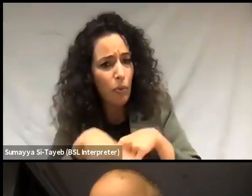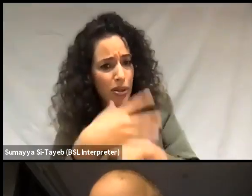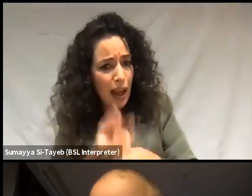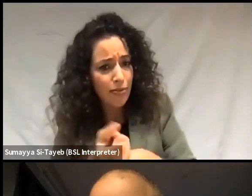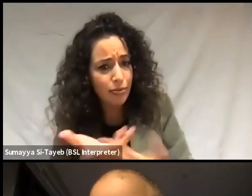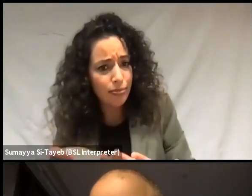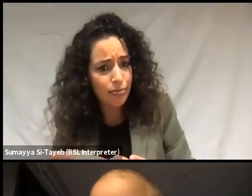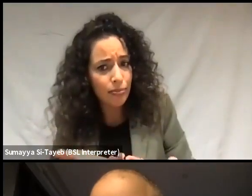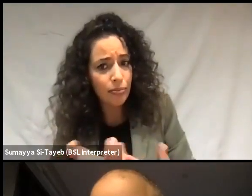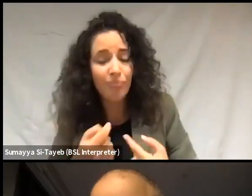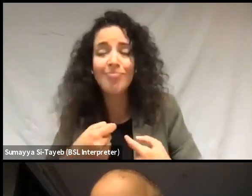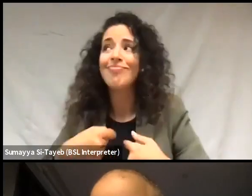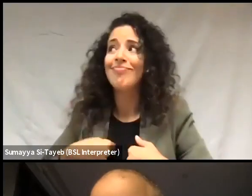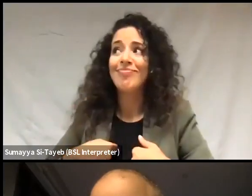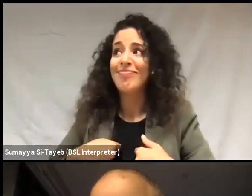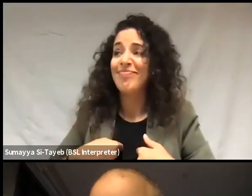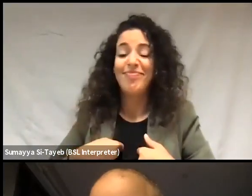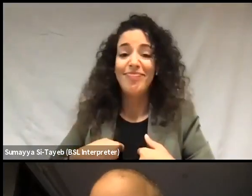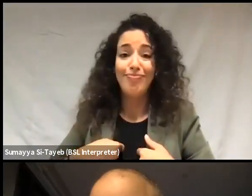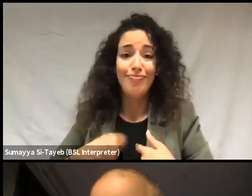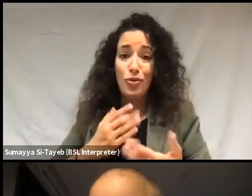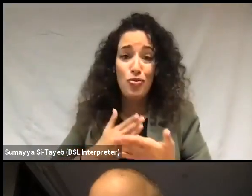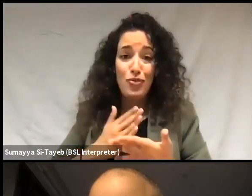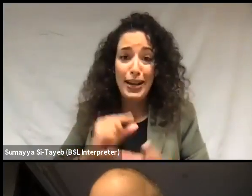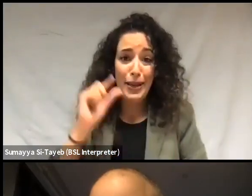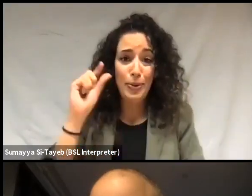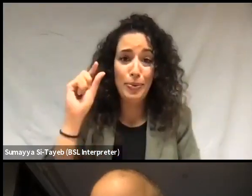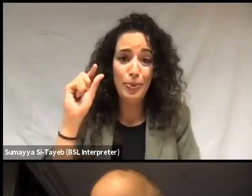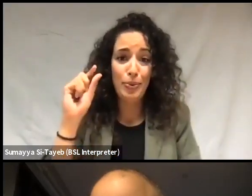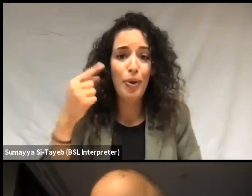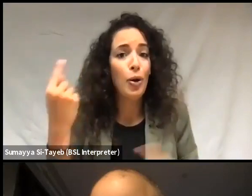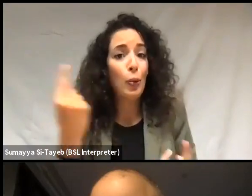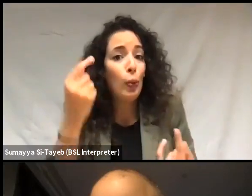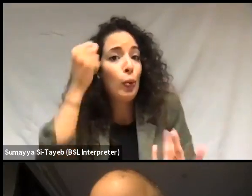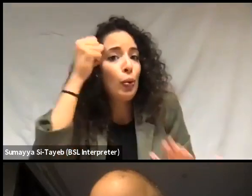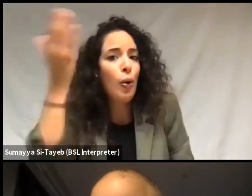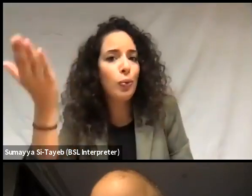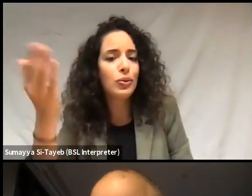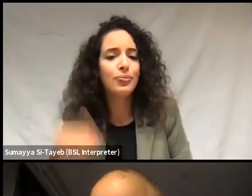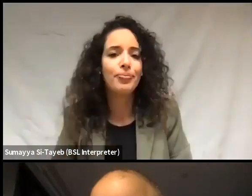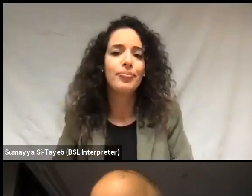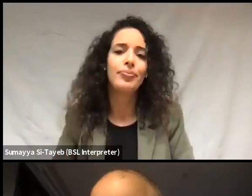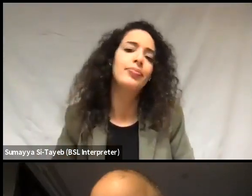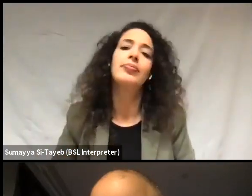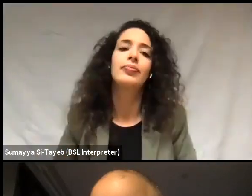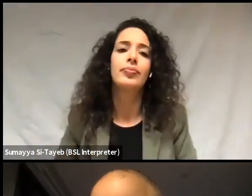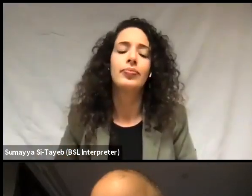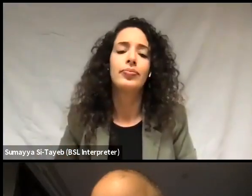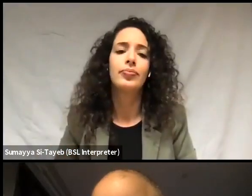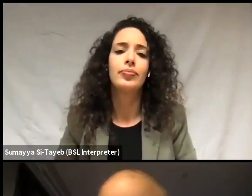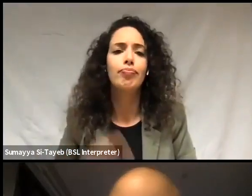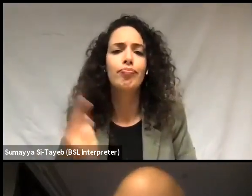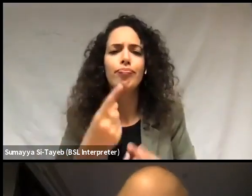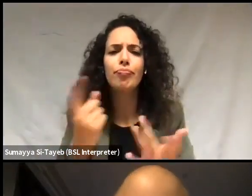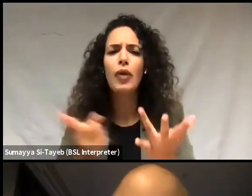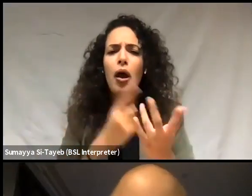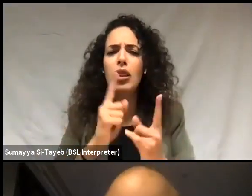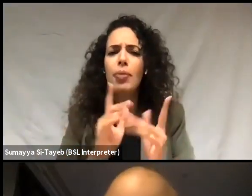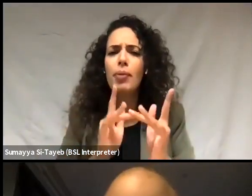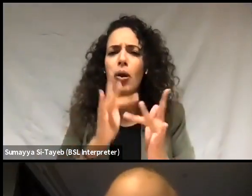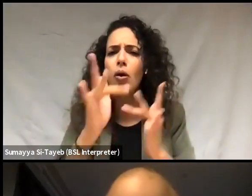not as much as we might think we do. Who knows? Who else is online at the moment? Let's